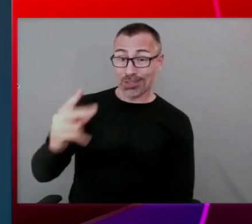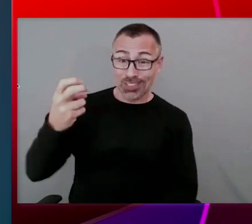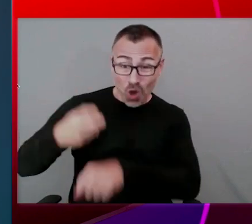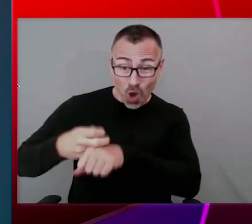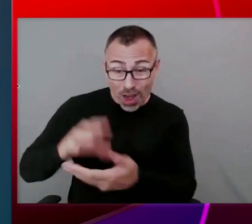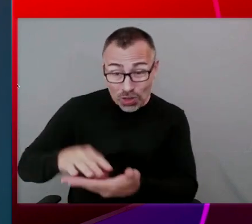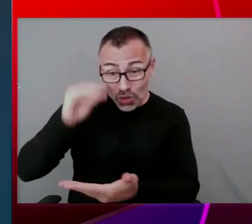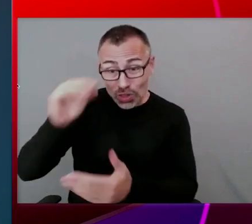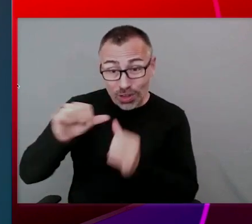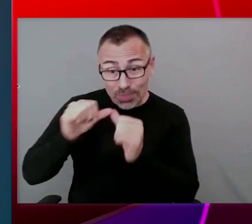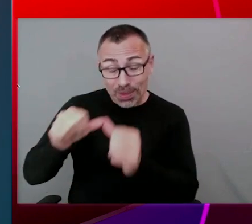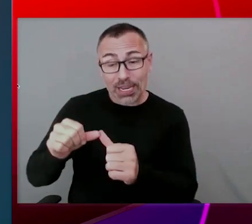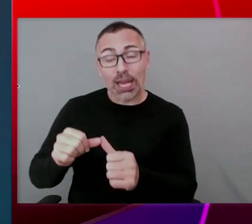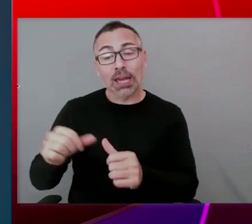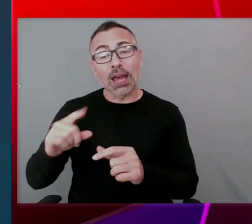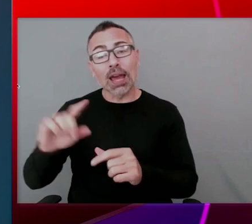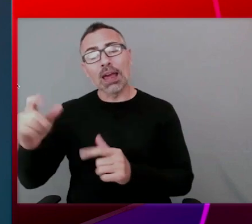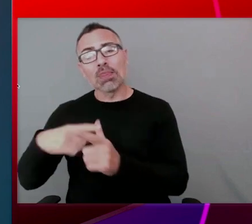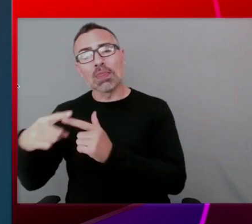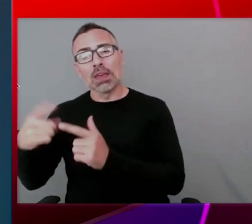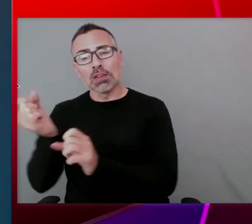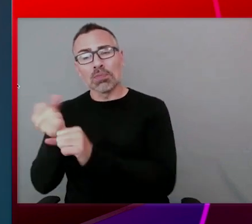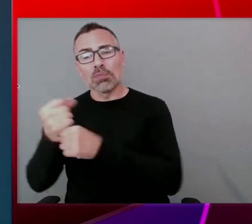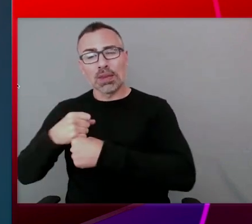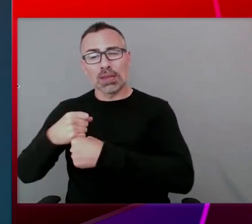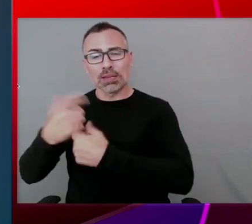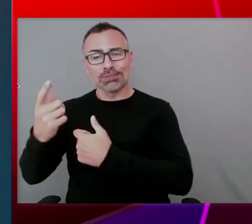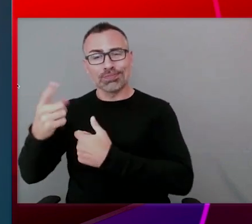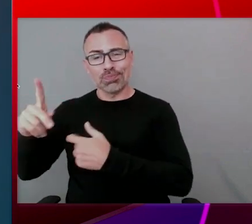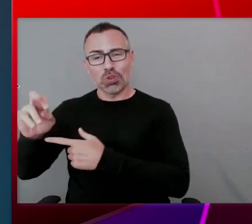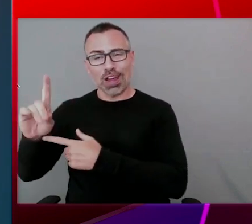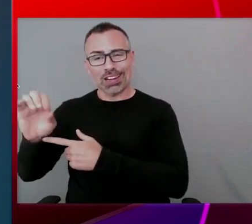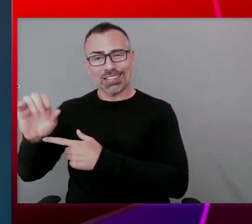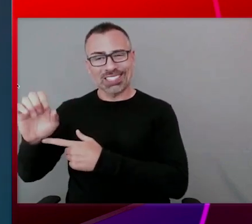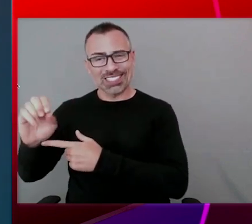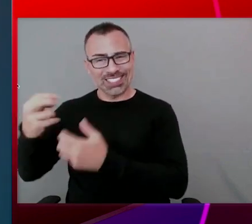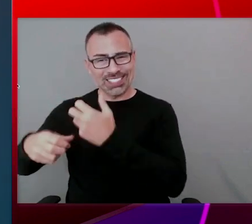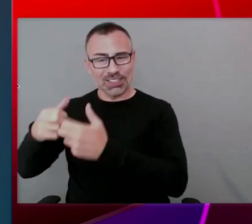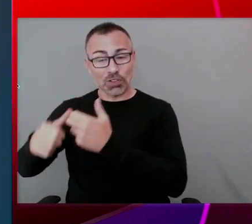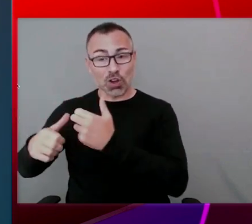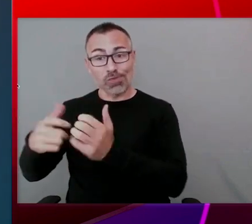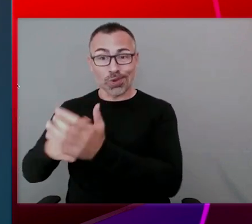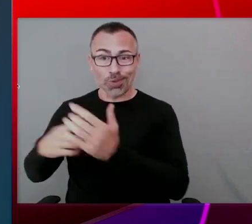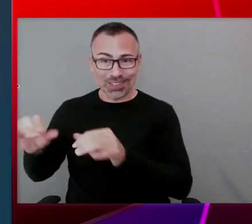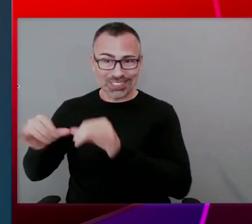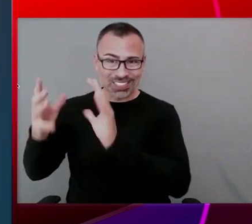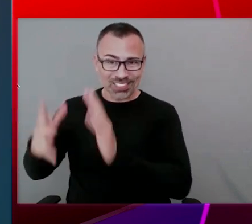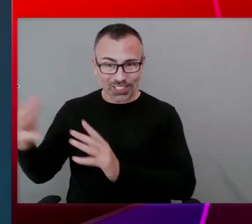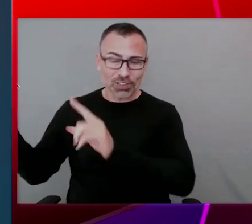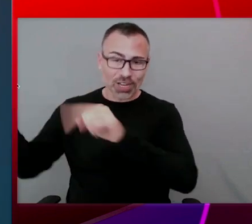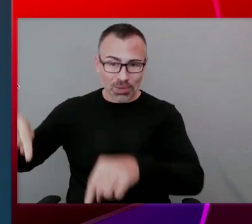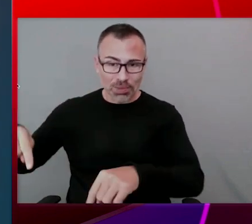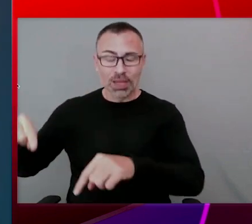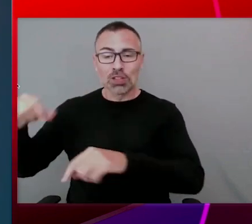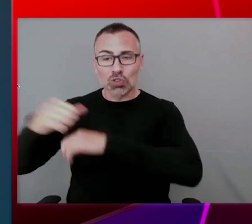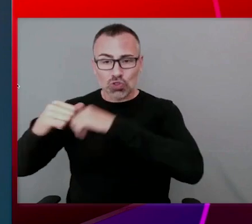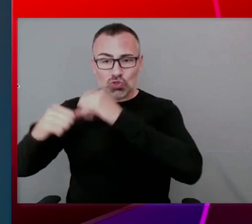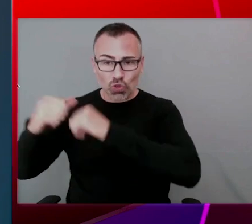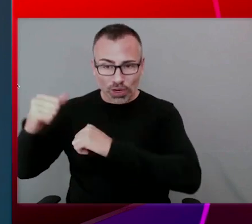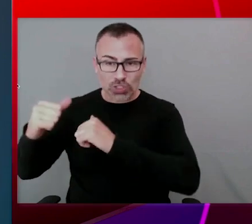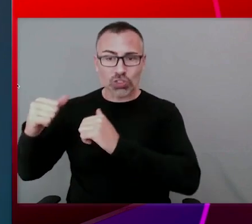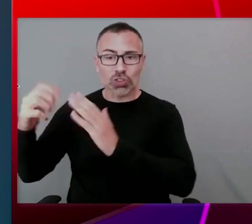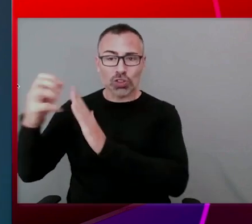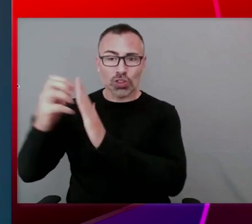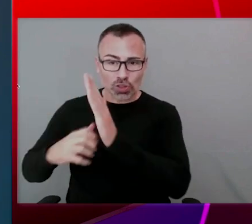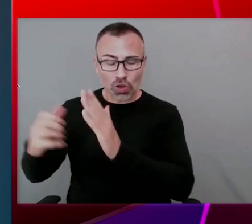bring to production. Normally, you need to bring in an ML engineer who can refactor the code, optimize the performance, and then put it in a